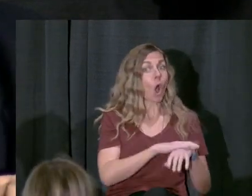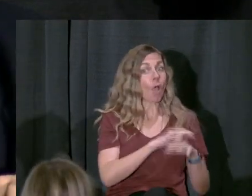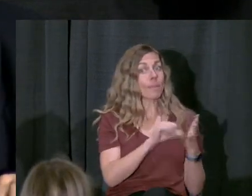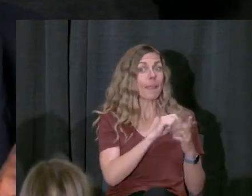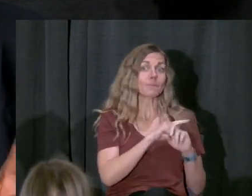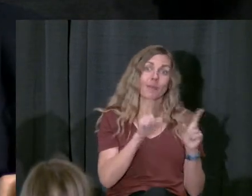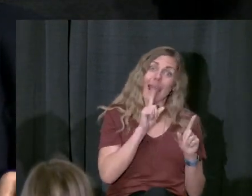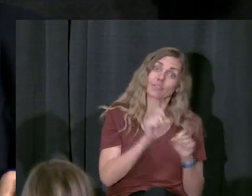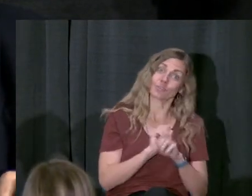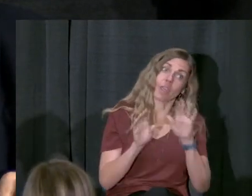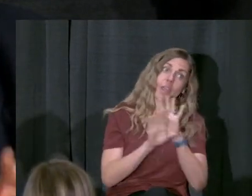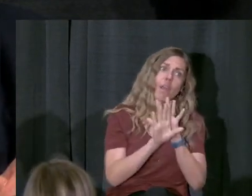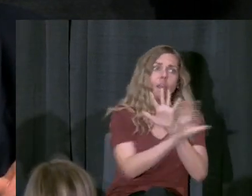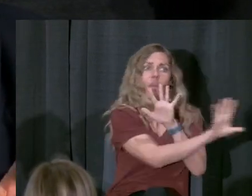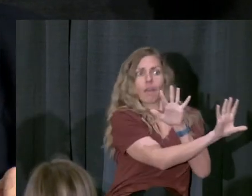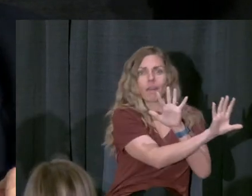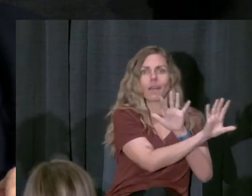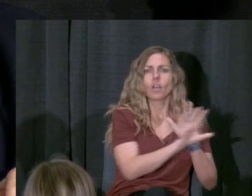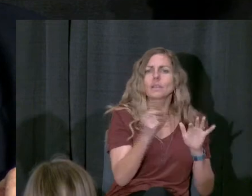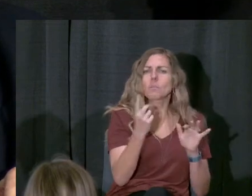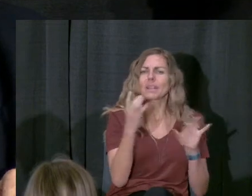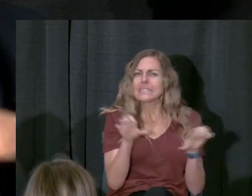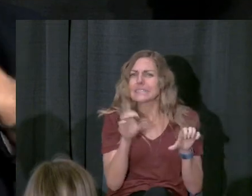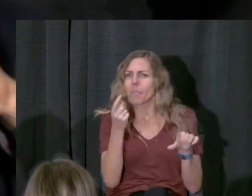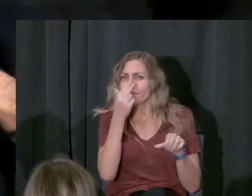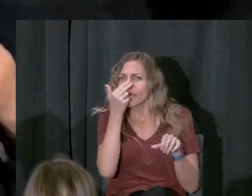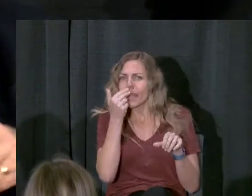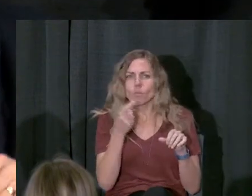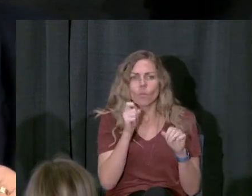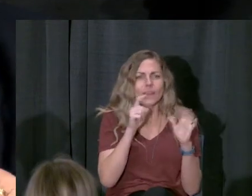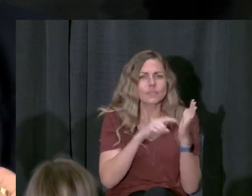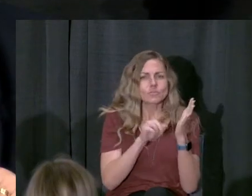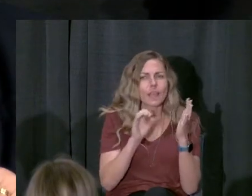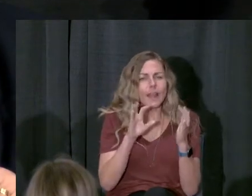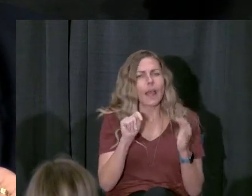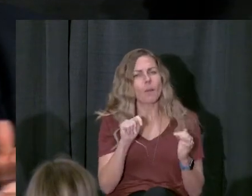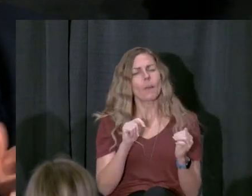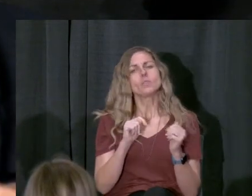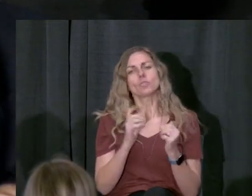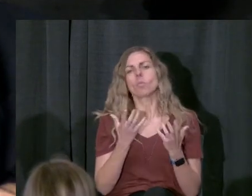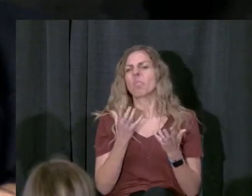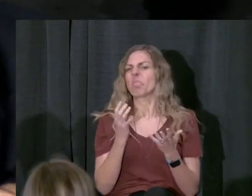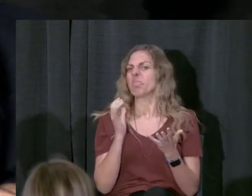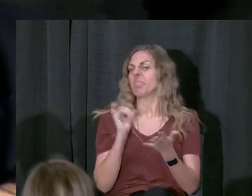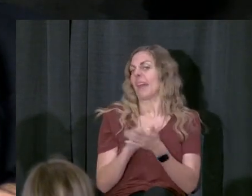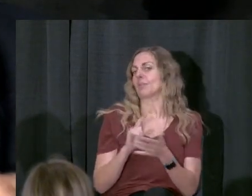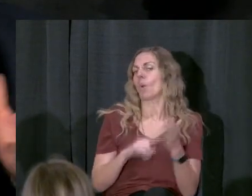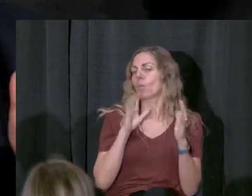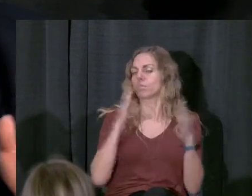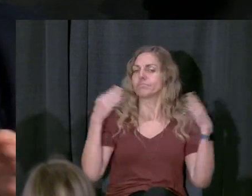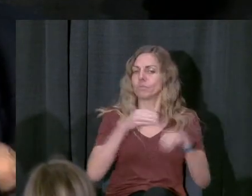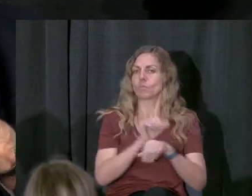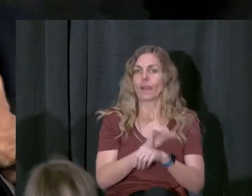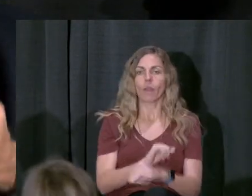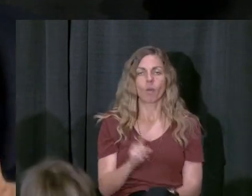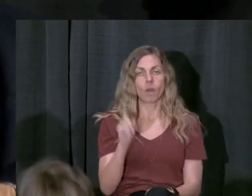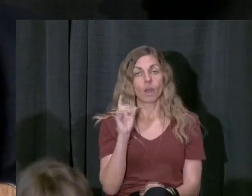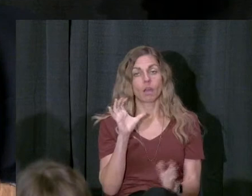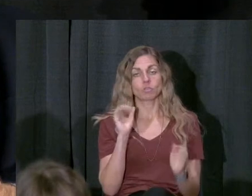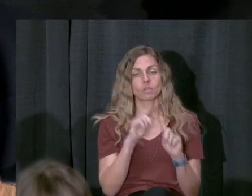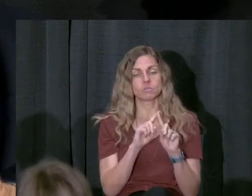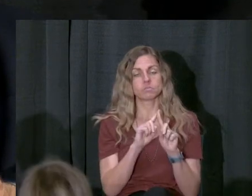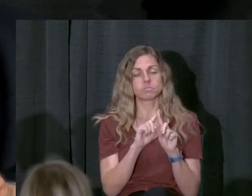did something goofy, or maybe you need to go check it out. So all that's what we're working on right now. Hundreds of rules to make